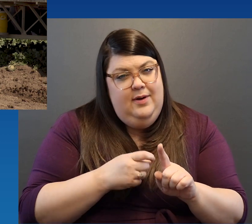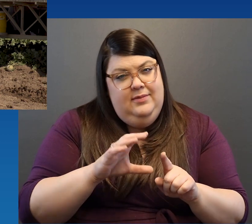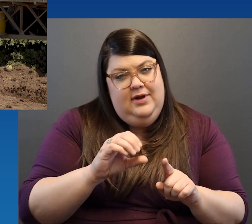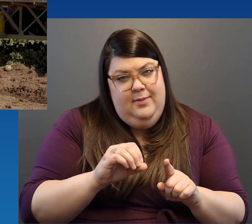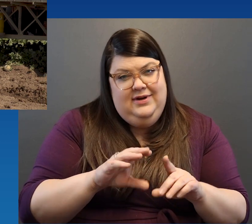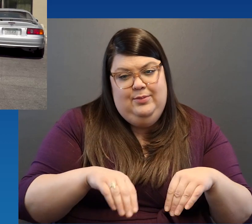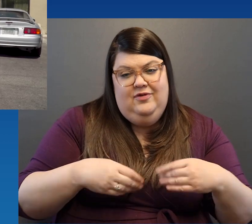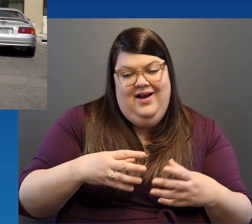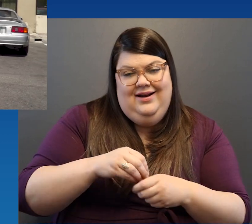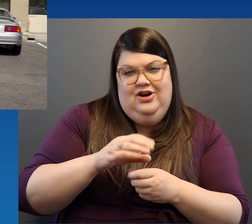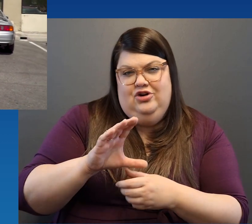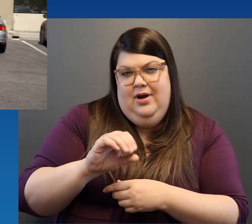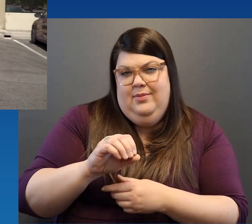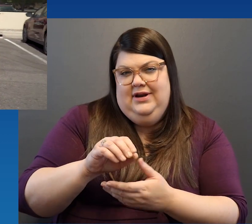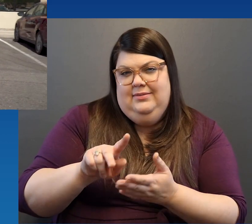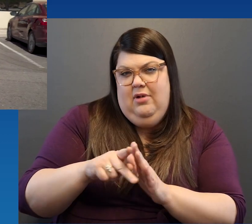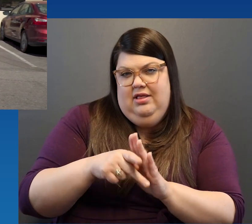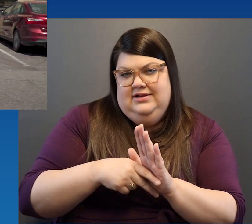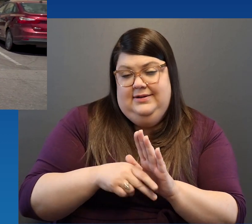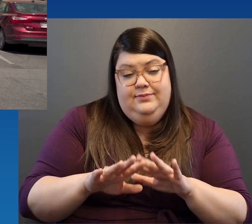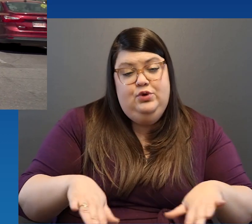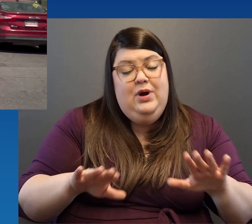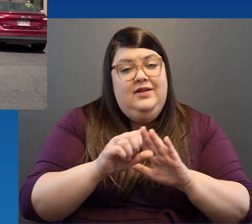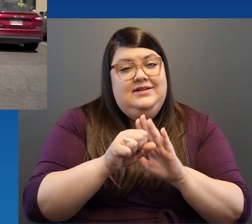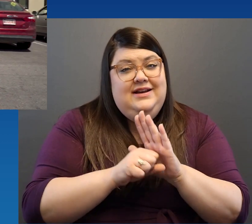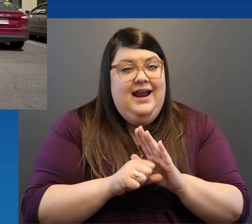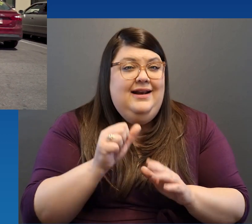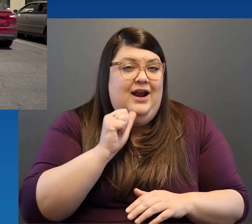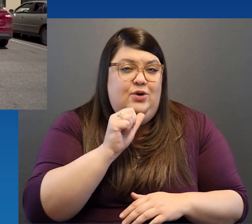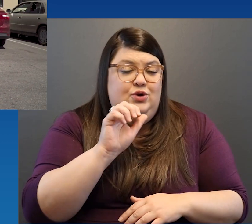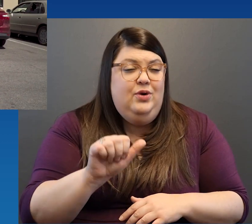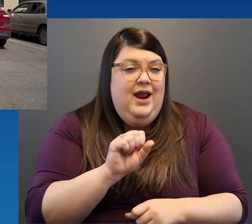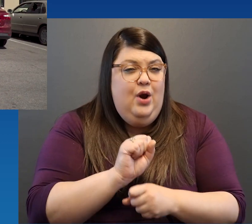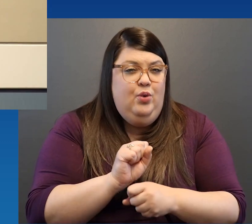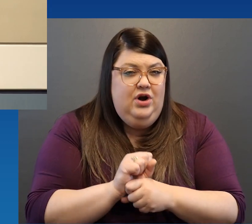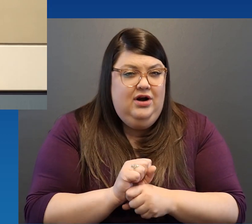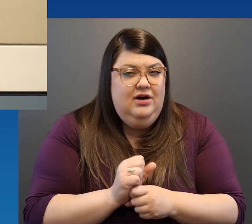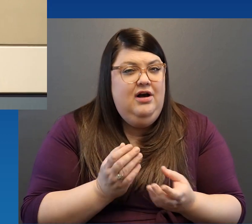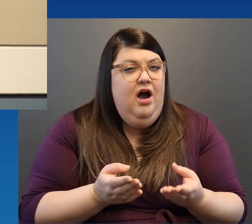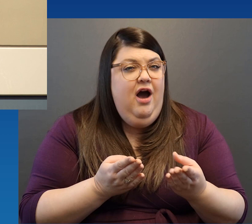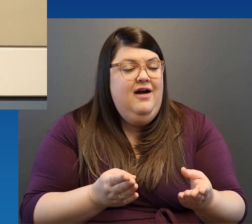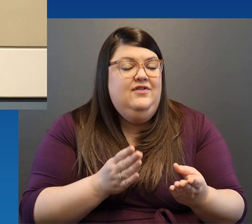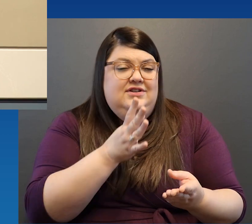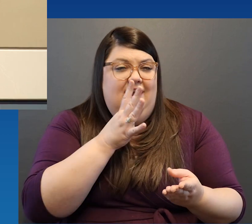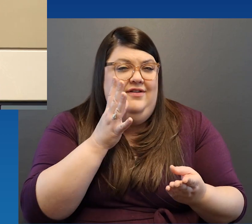company's policy. Throughout the state, Arizona at Work offers agricultural